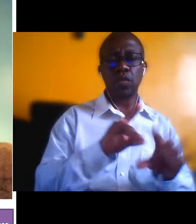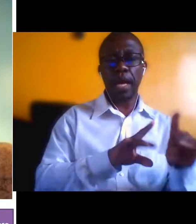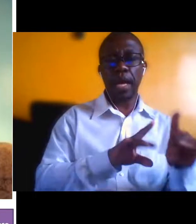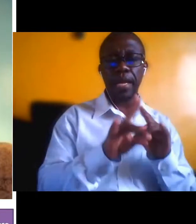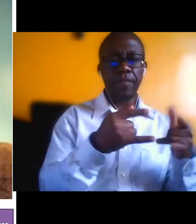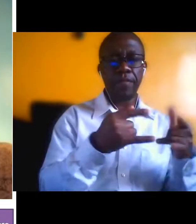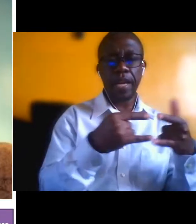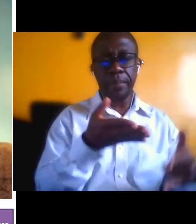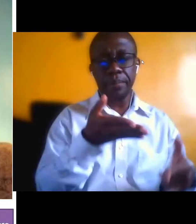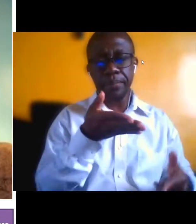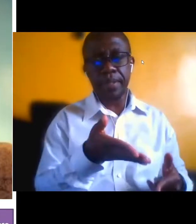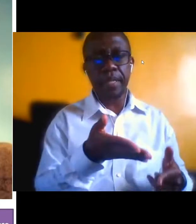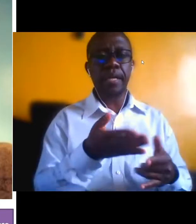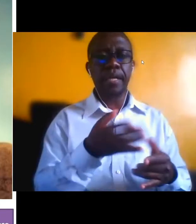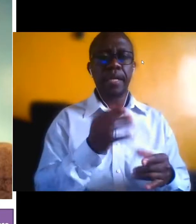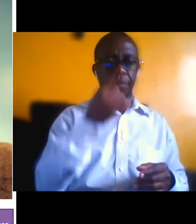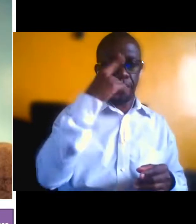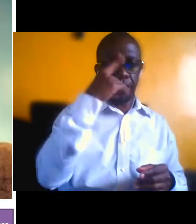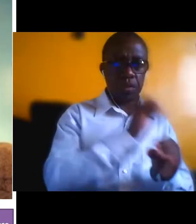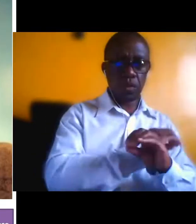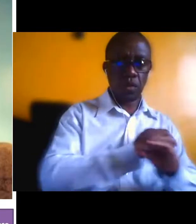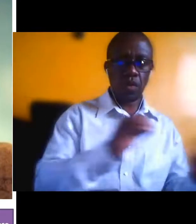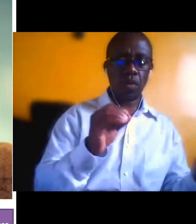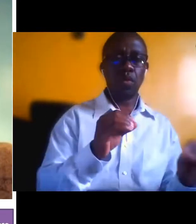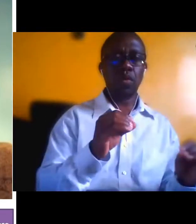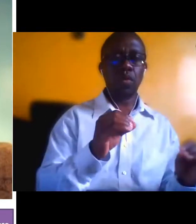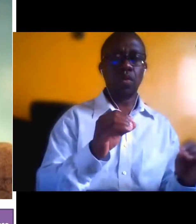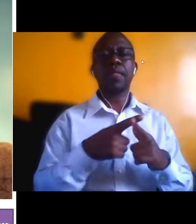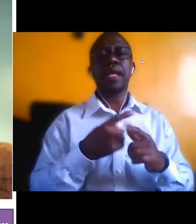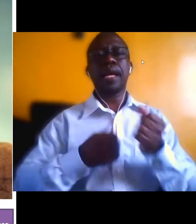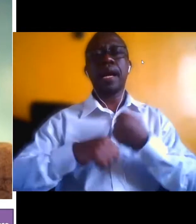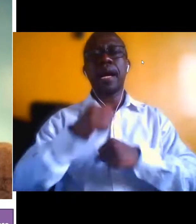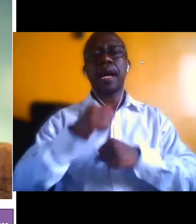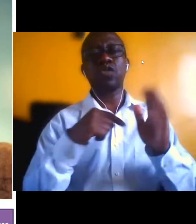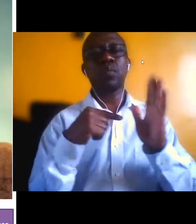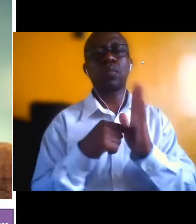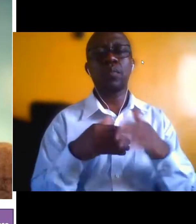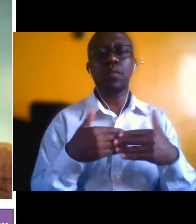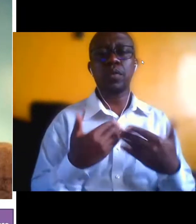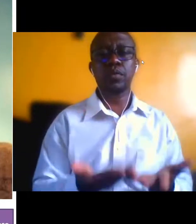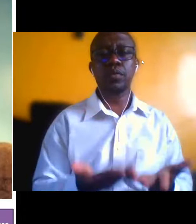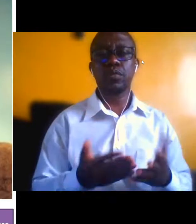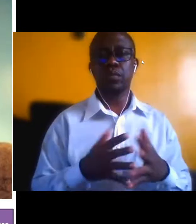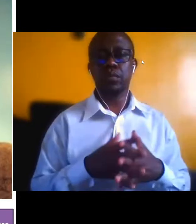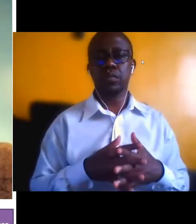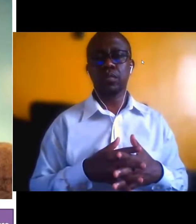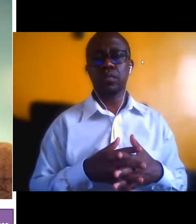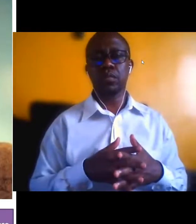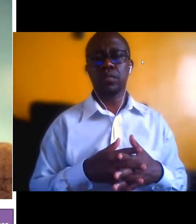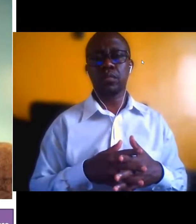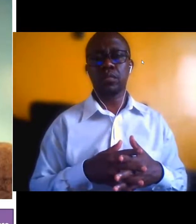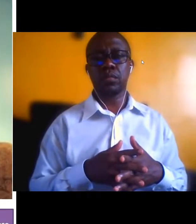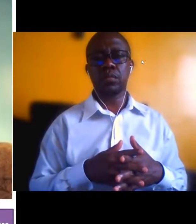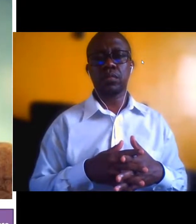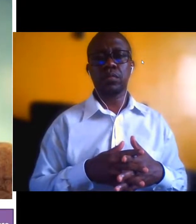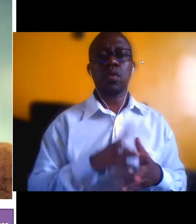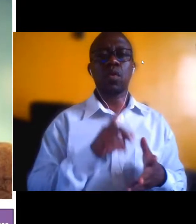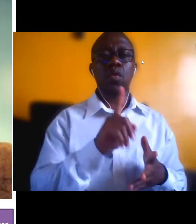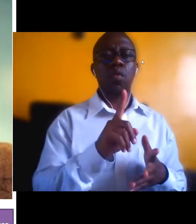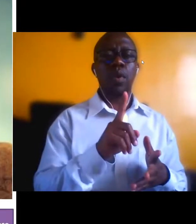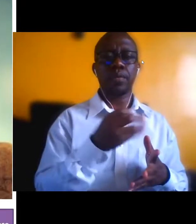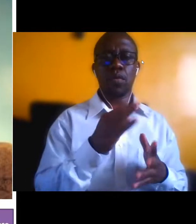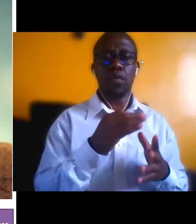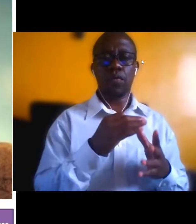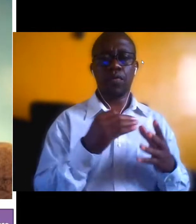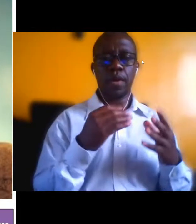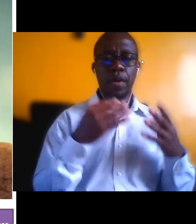of these policies, what do you recommend as action point, and what do you think we should do? Those are also one of the exercises that we